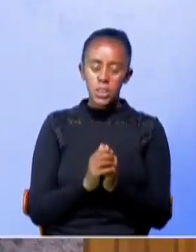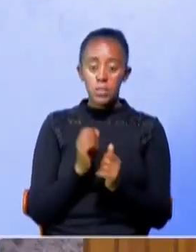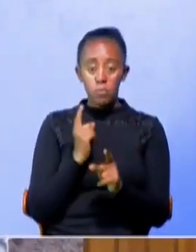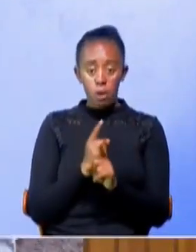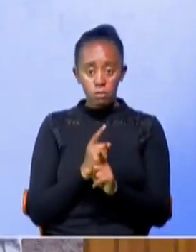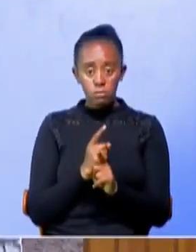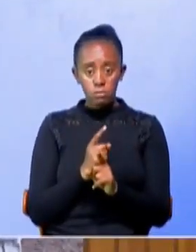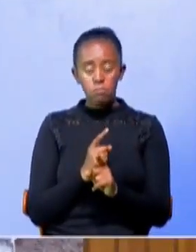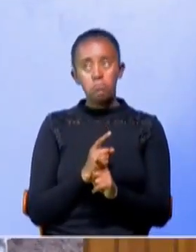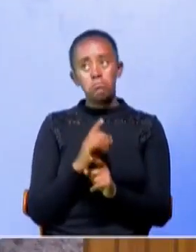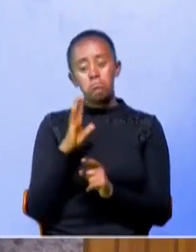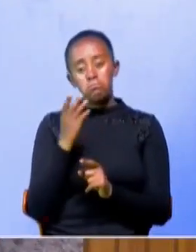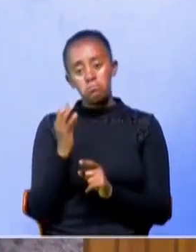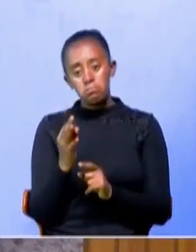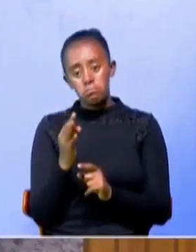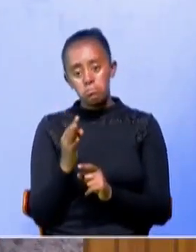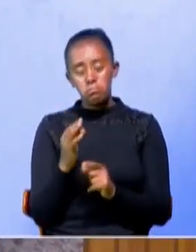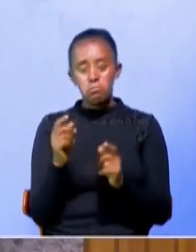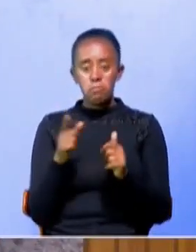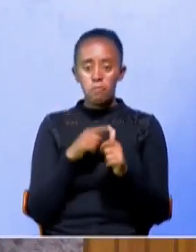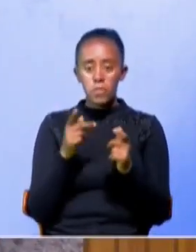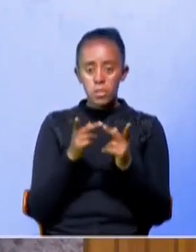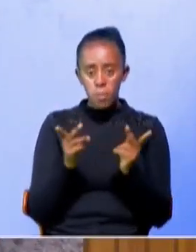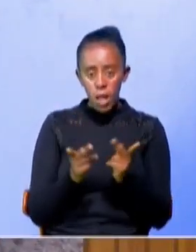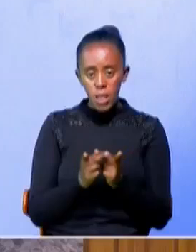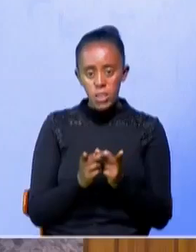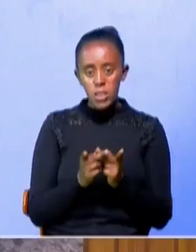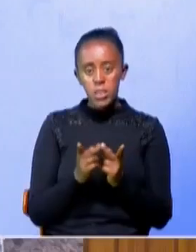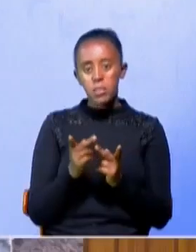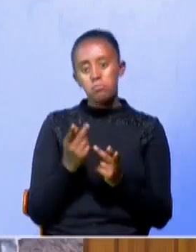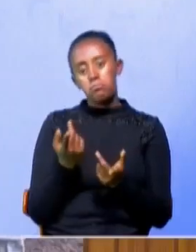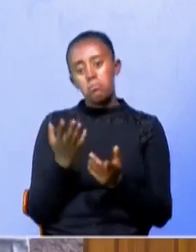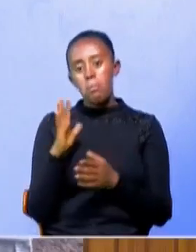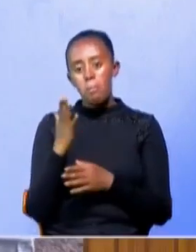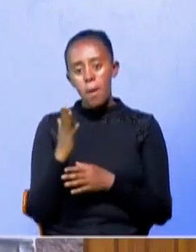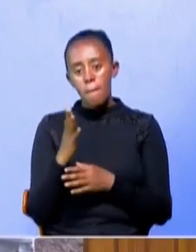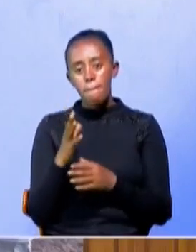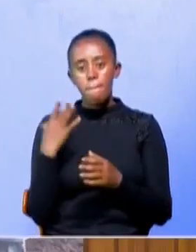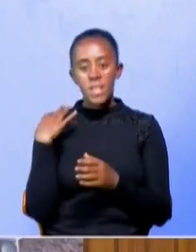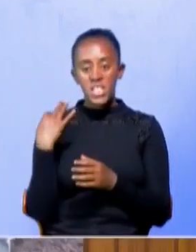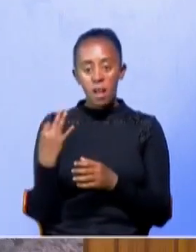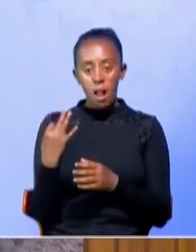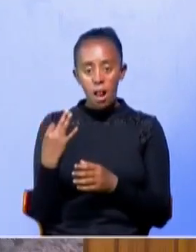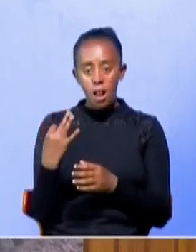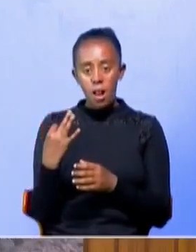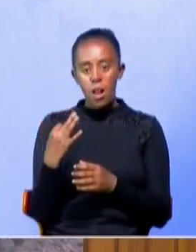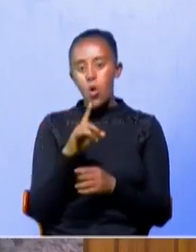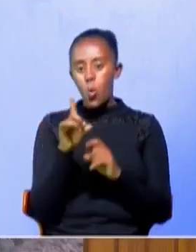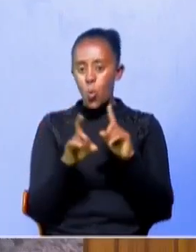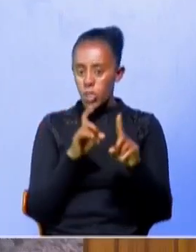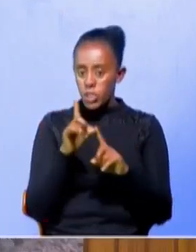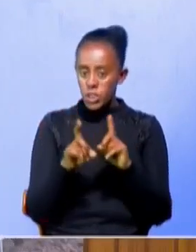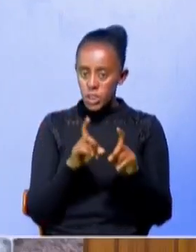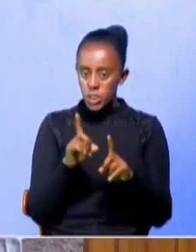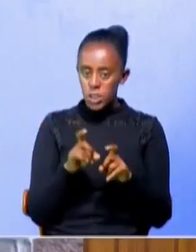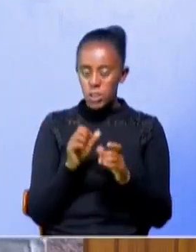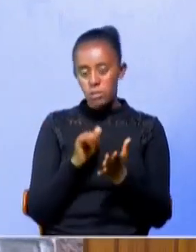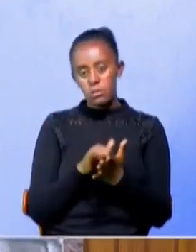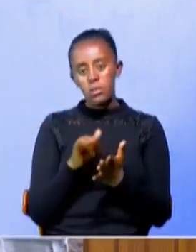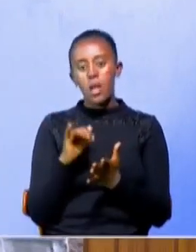right? Maybe his birthplace, right? Maybe his personal questions. That's